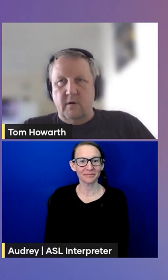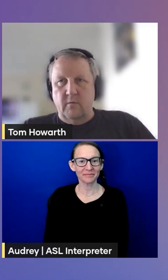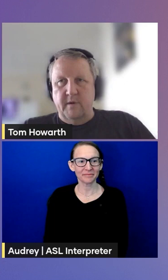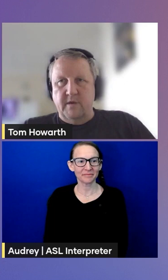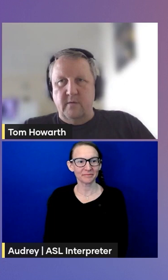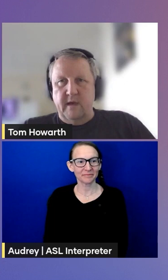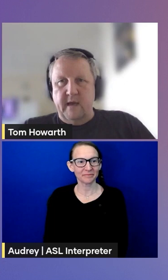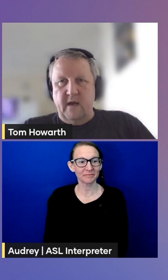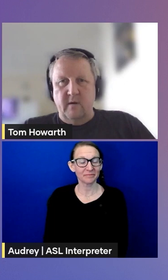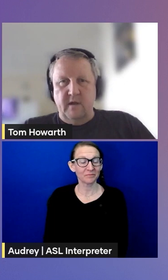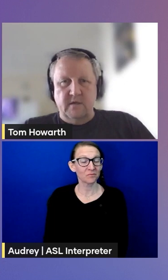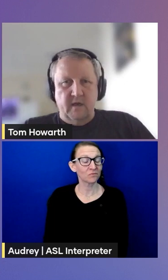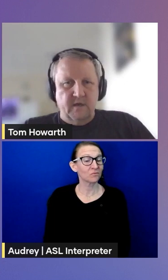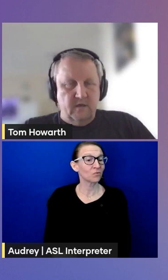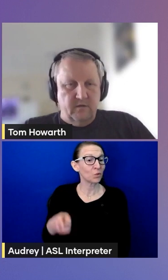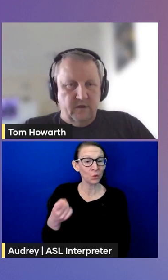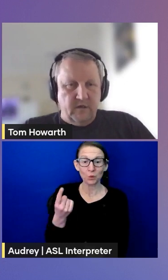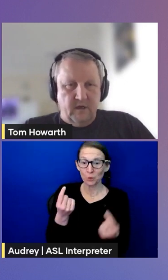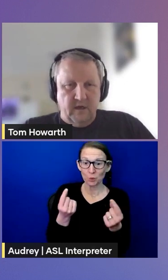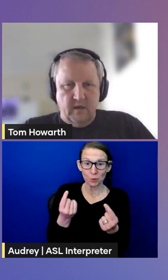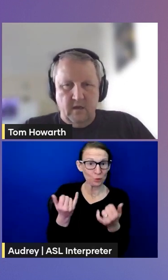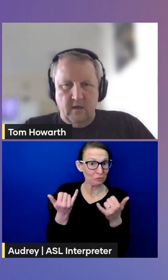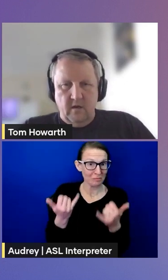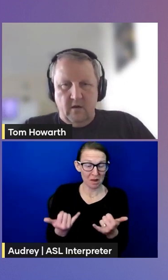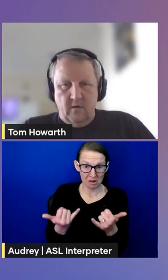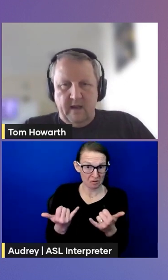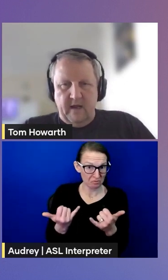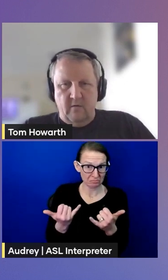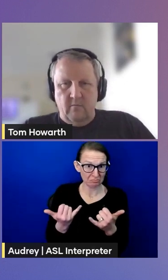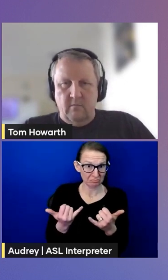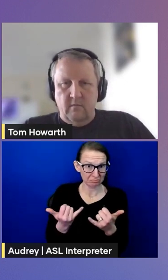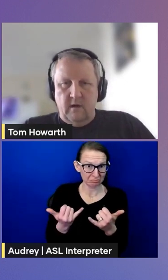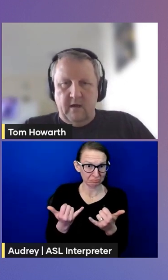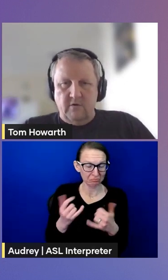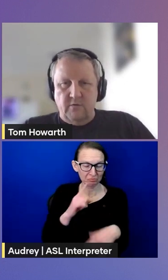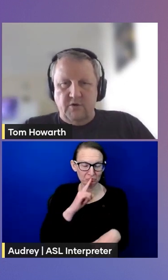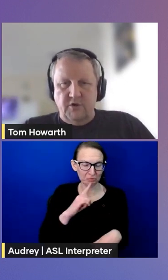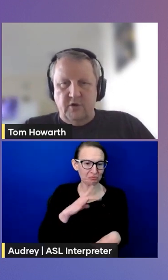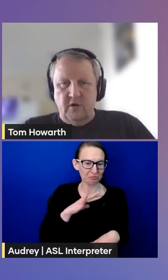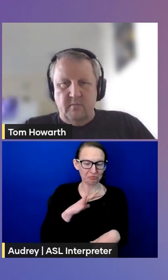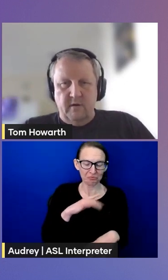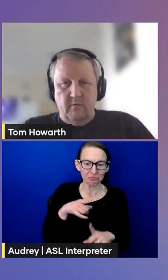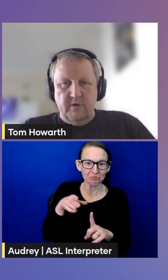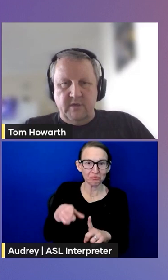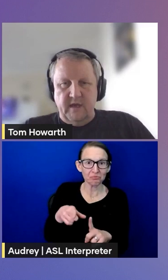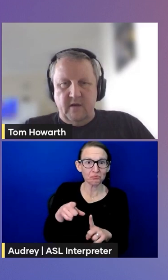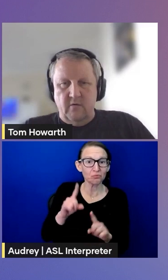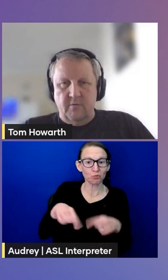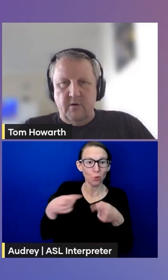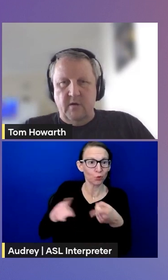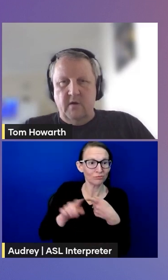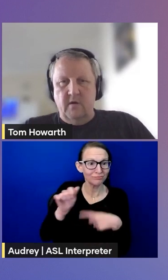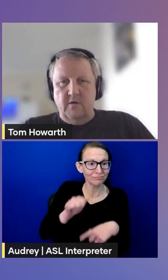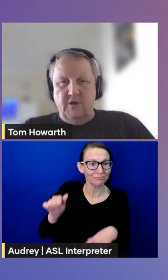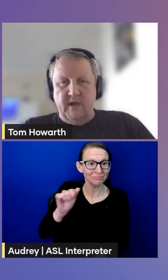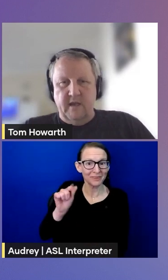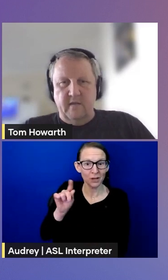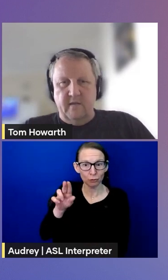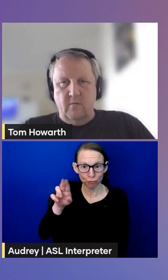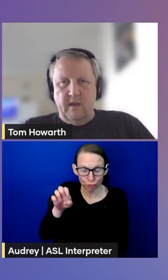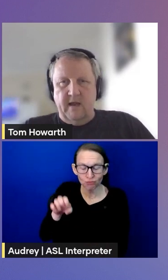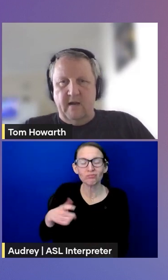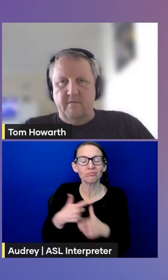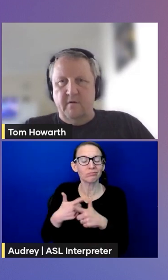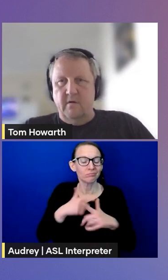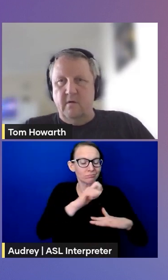And what it will be doing now is nice little things like going out to Azure. It will be setting up and checking